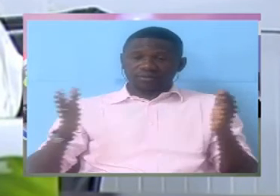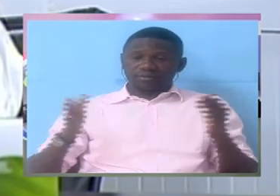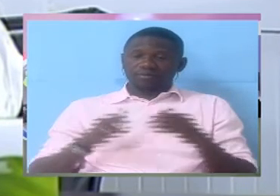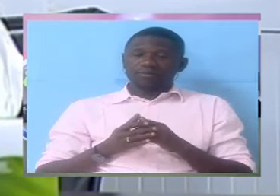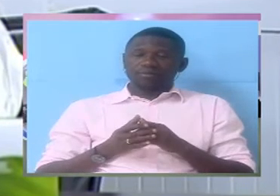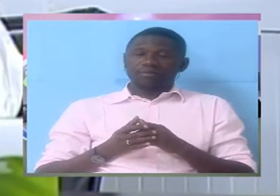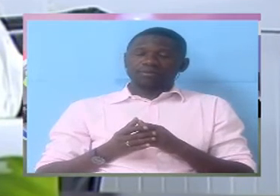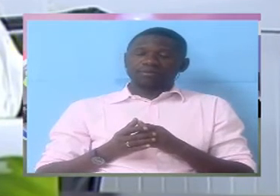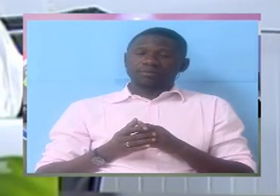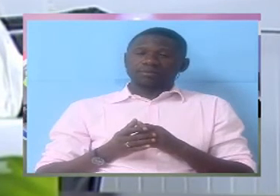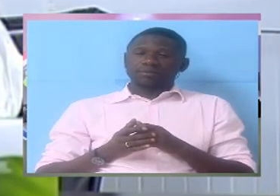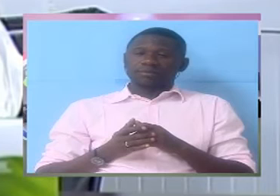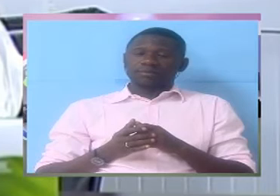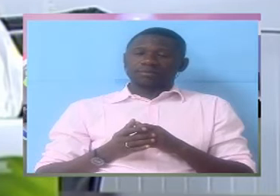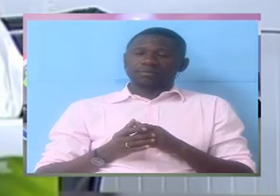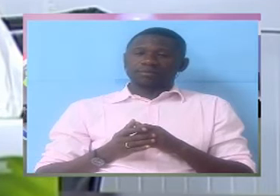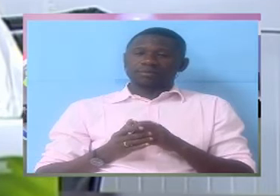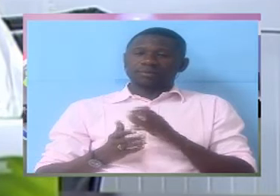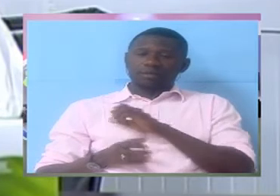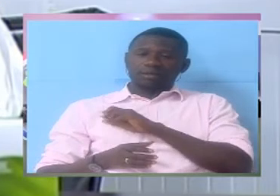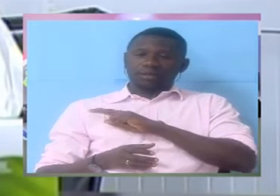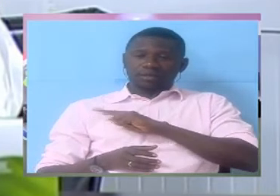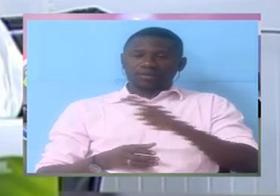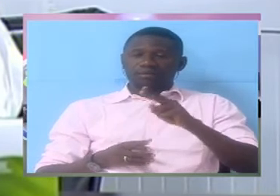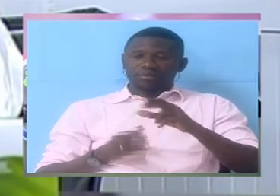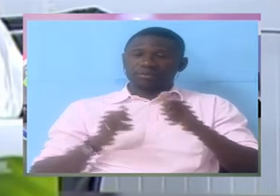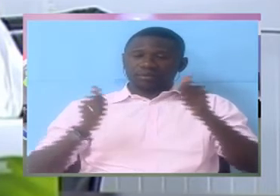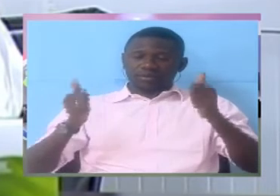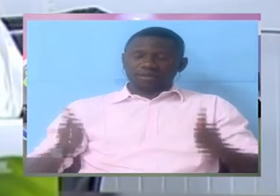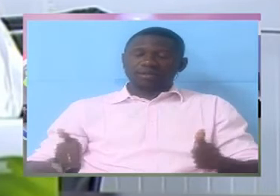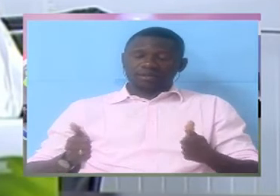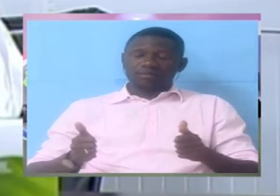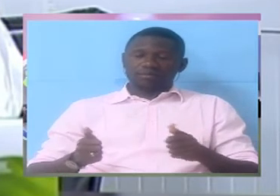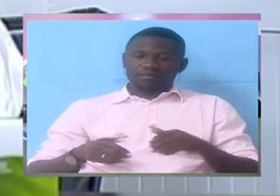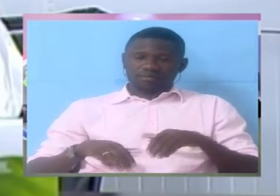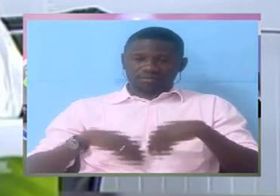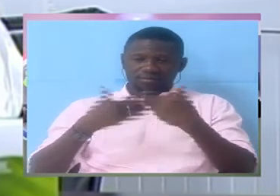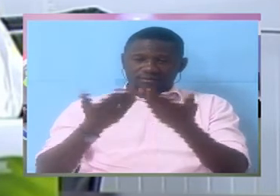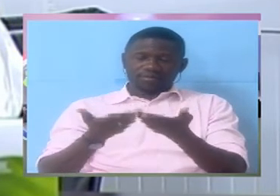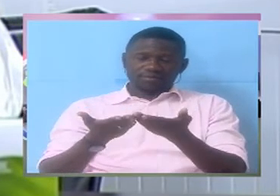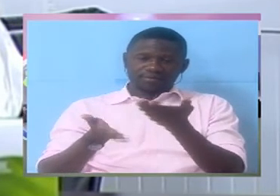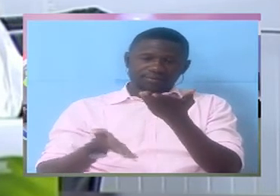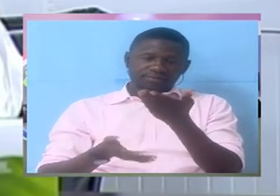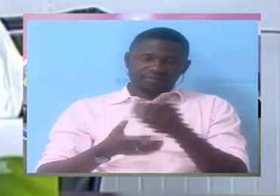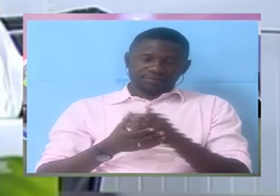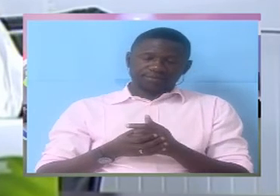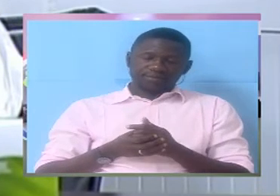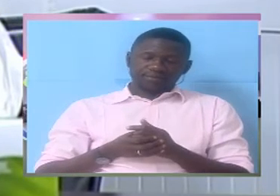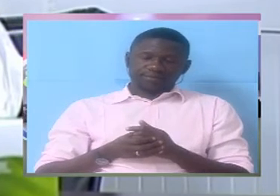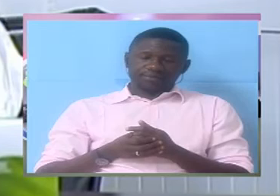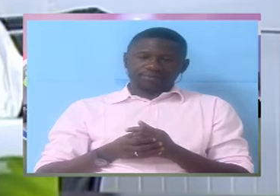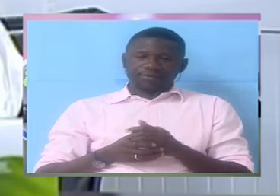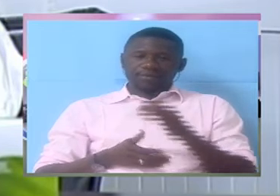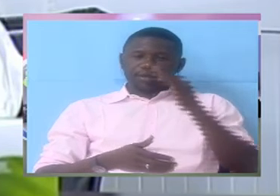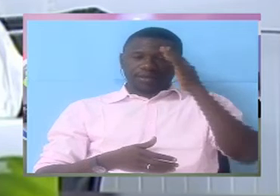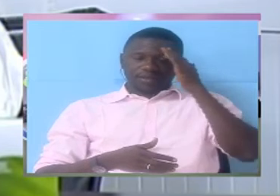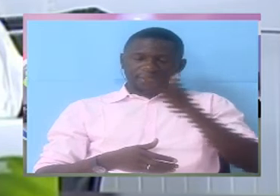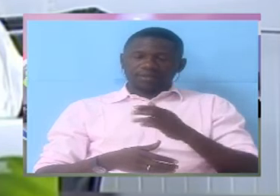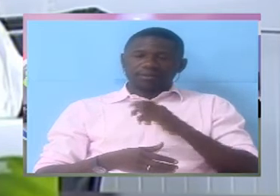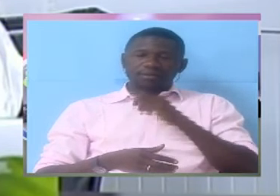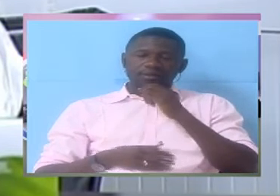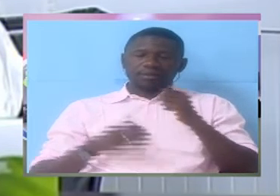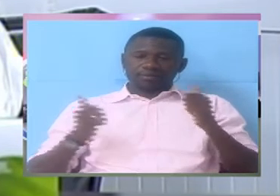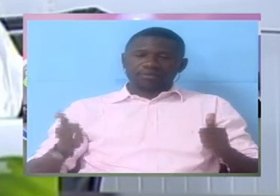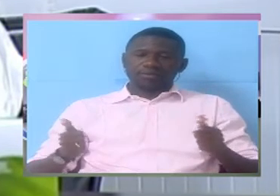Deputy Chair. You have the floor. Deputy Kiara Kanejini, Council. Thank you, Chairman. Thank you, Lead